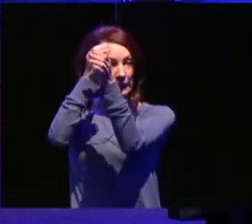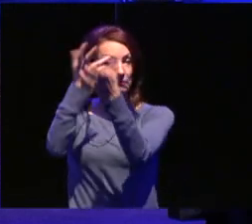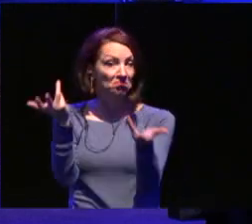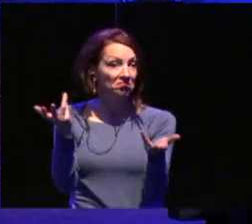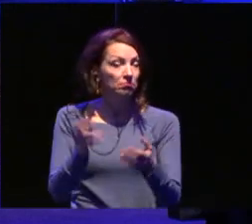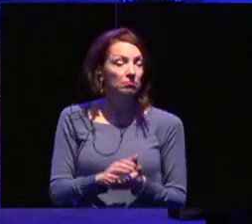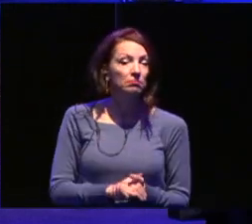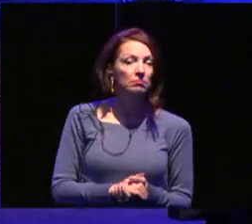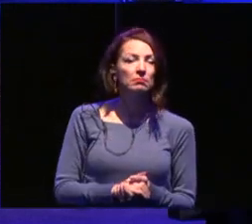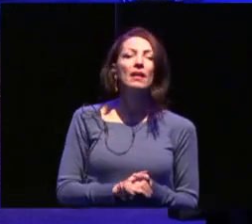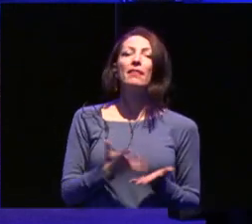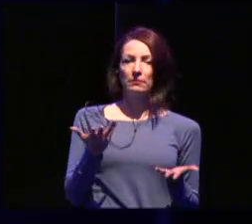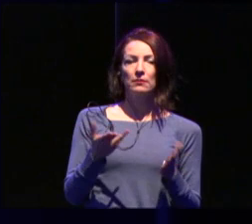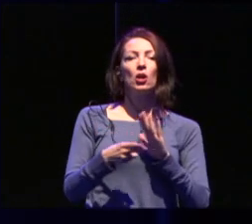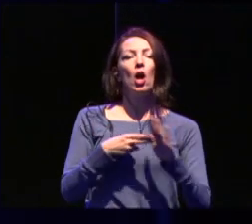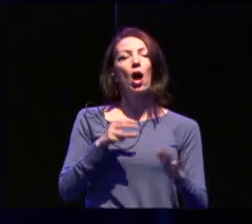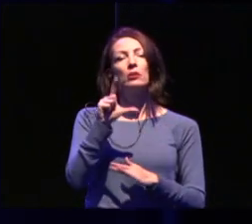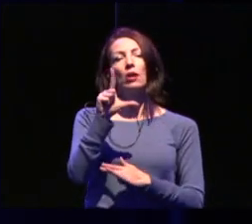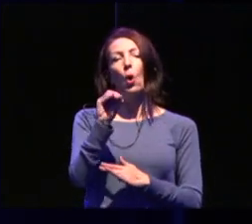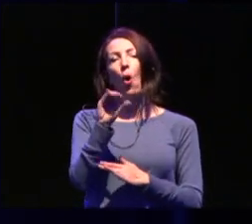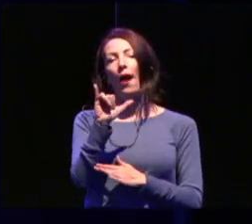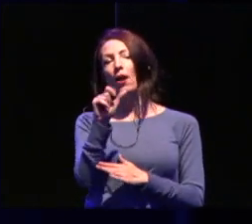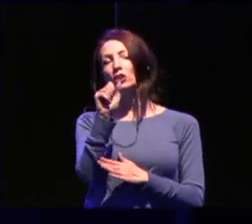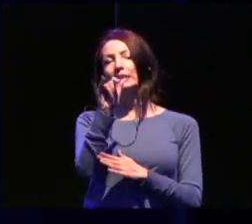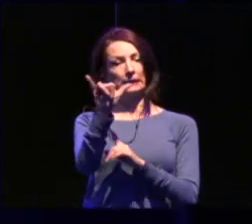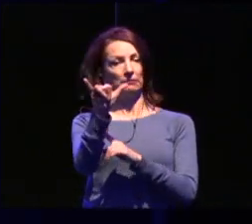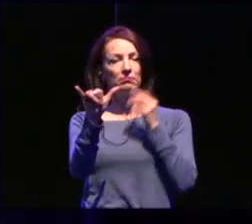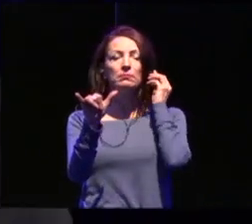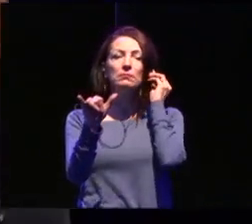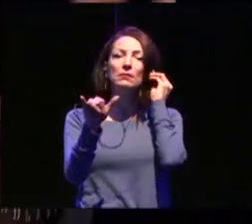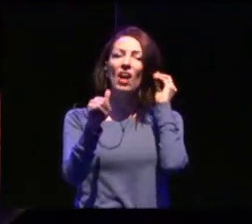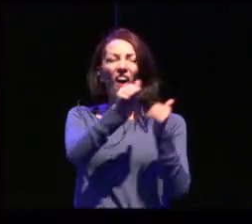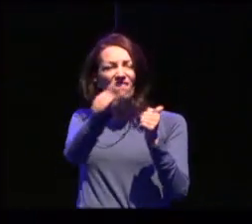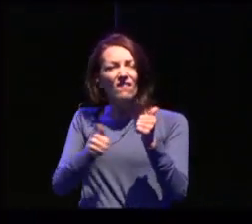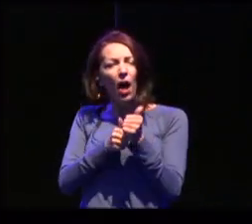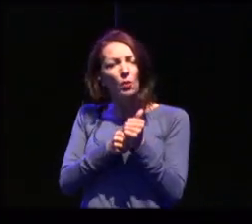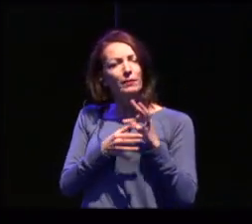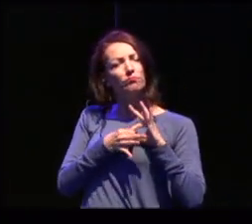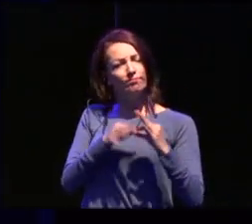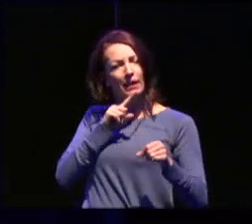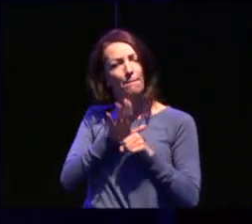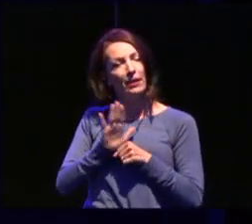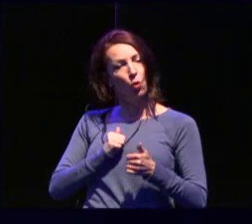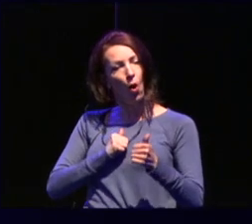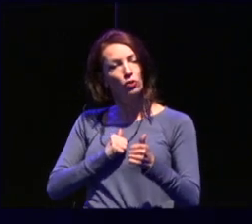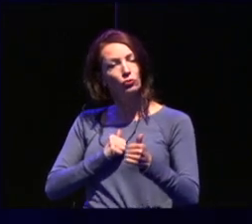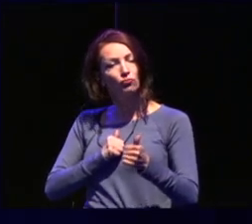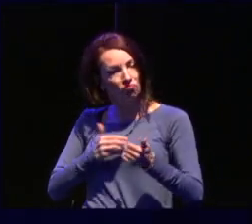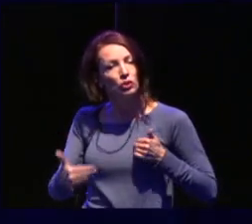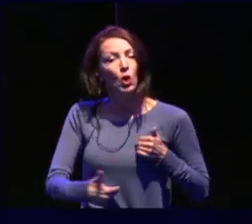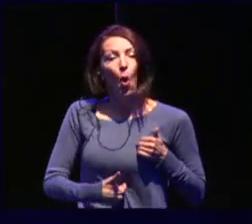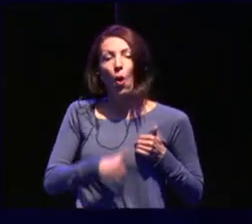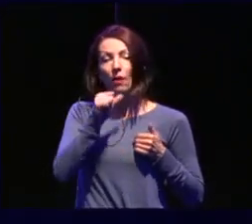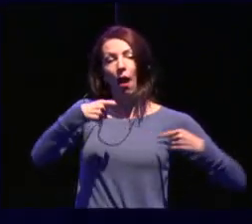This is the loyalty to your own soul that keeps you from dangling on the strings that somebody else is pulling.